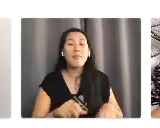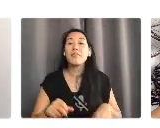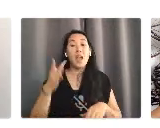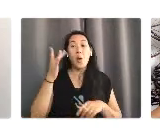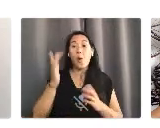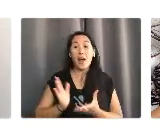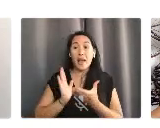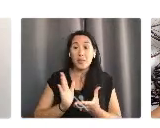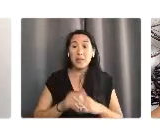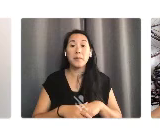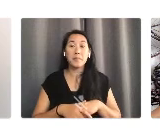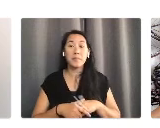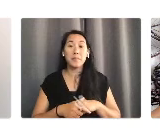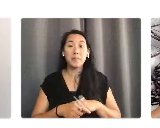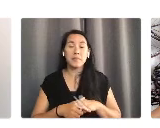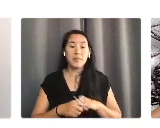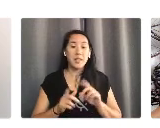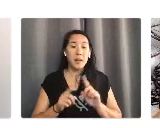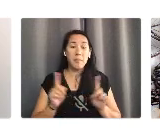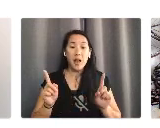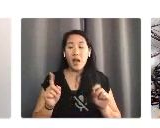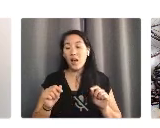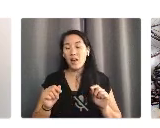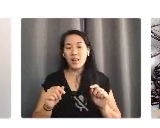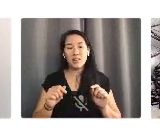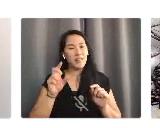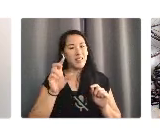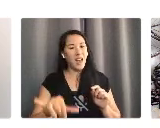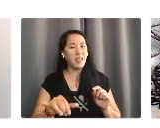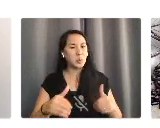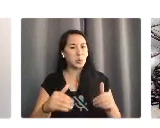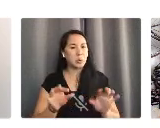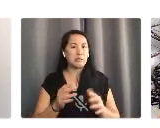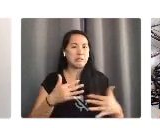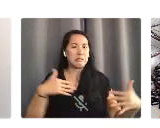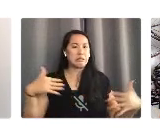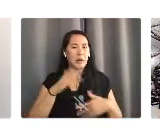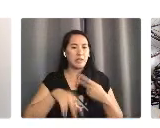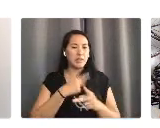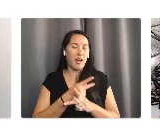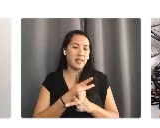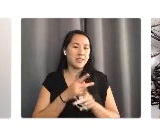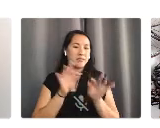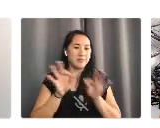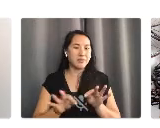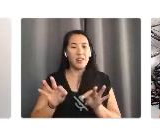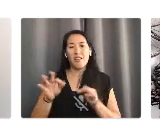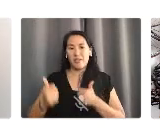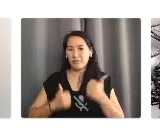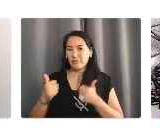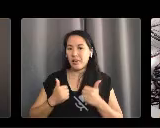up to basically highlight what I consider to be an even scarier type of aggression in the workplace, which would